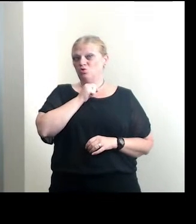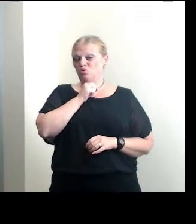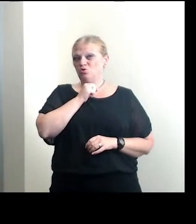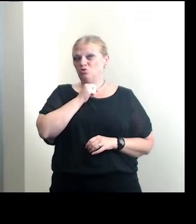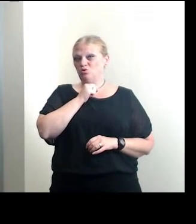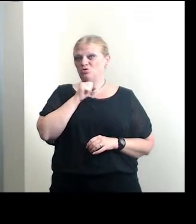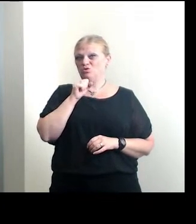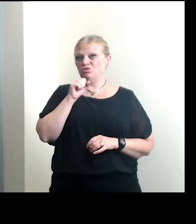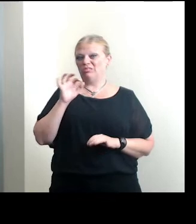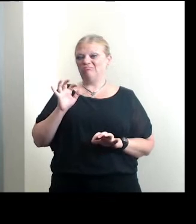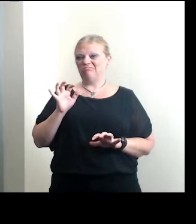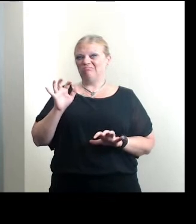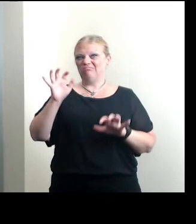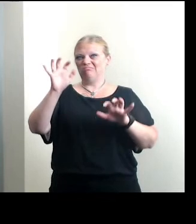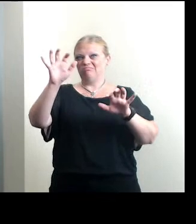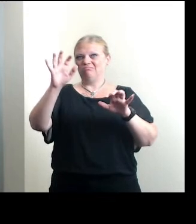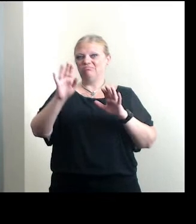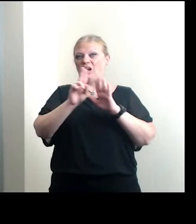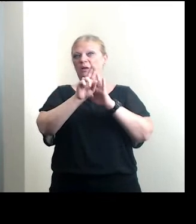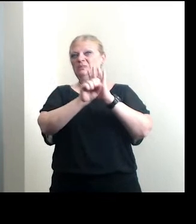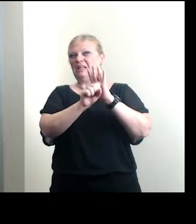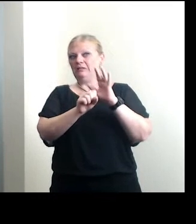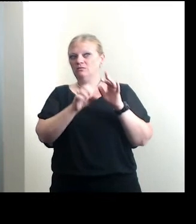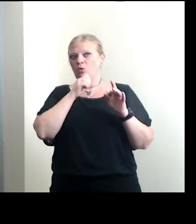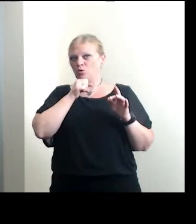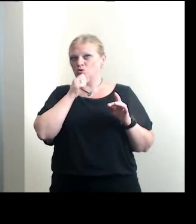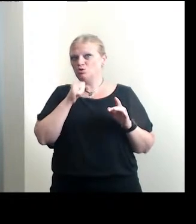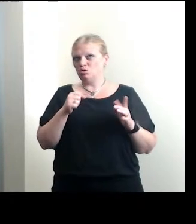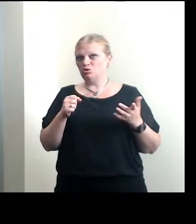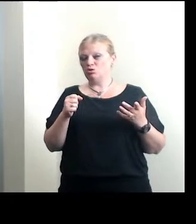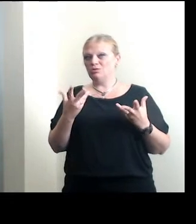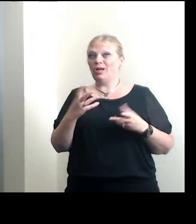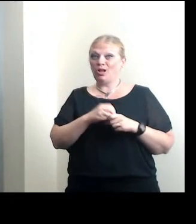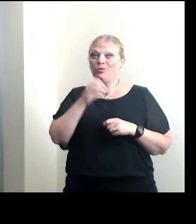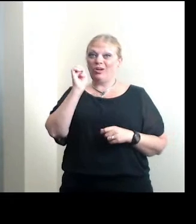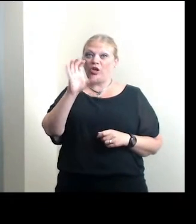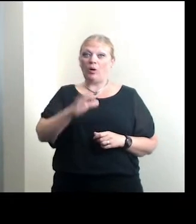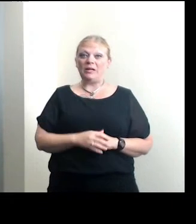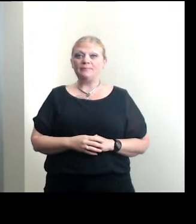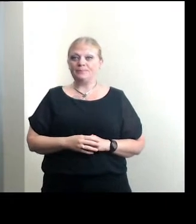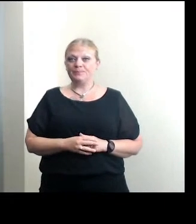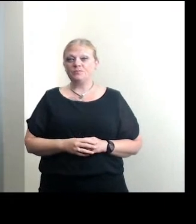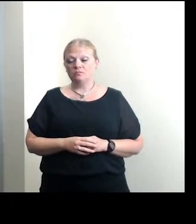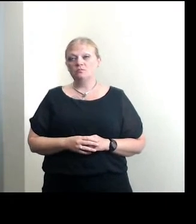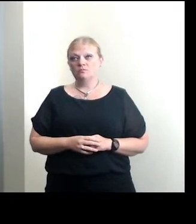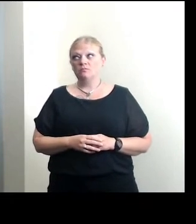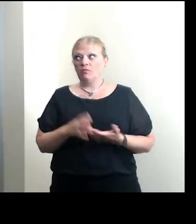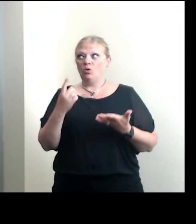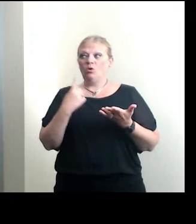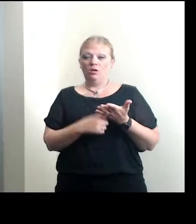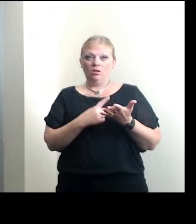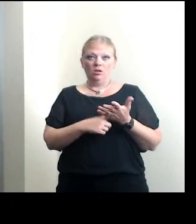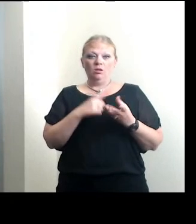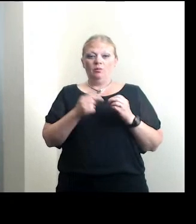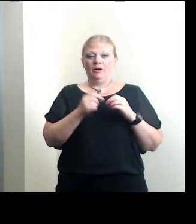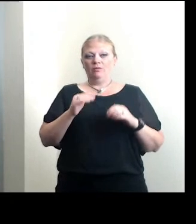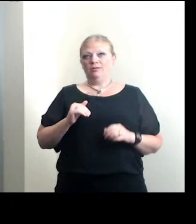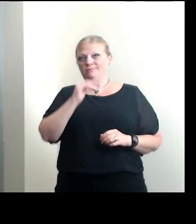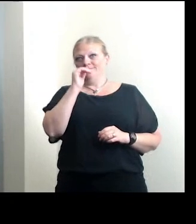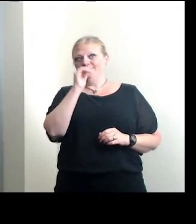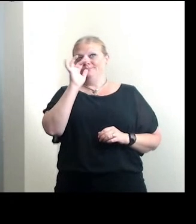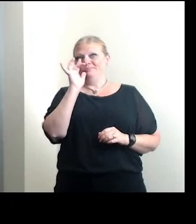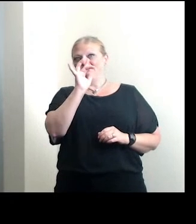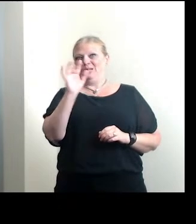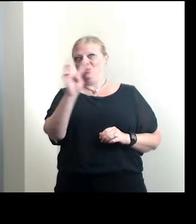you have spotty sections in upstate New York that are orange, including Erie County. I talked about the upper Midwest and the